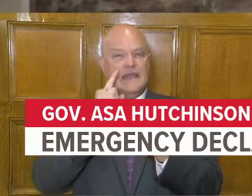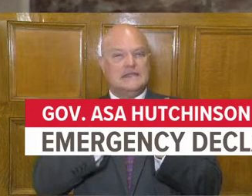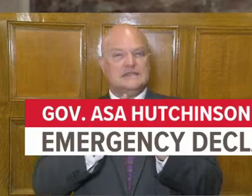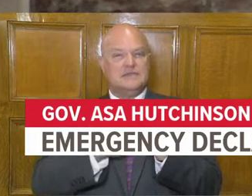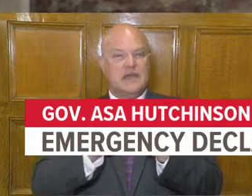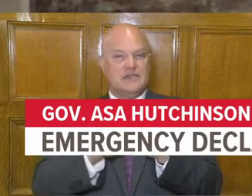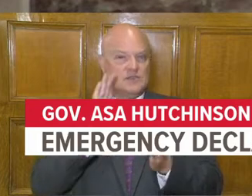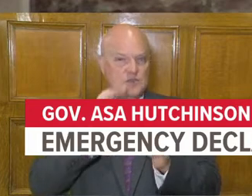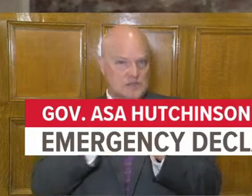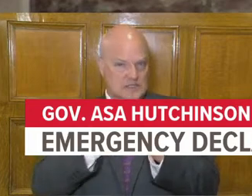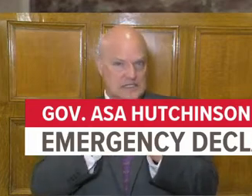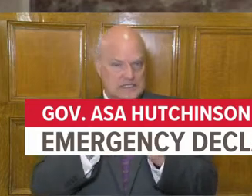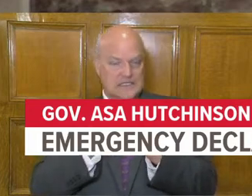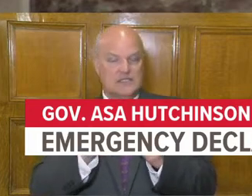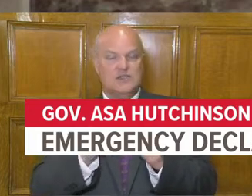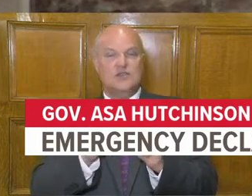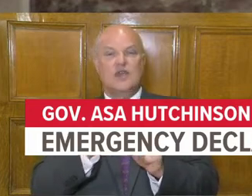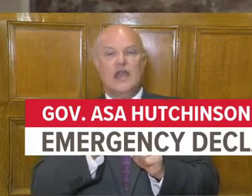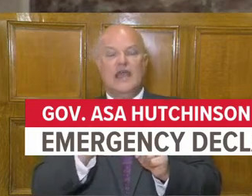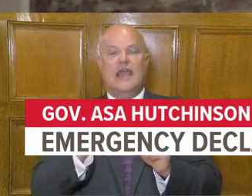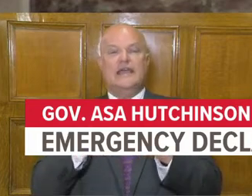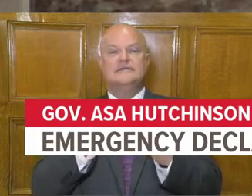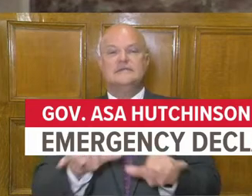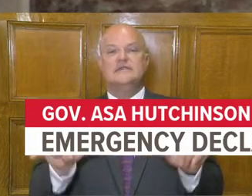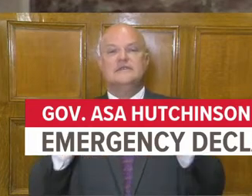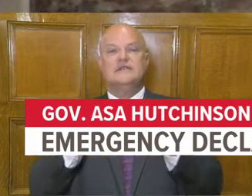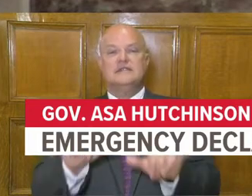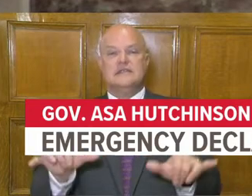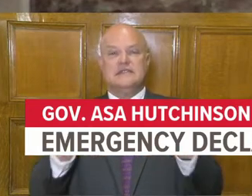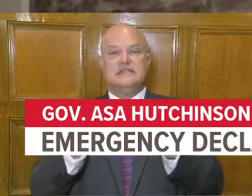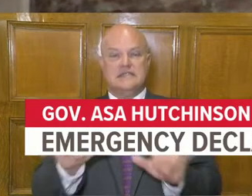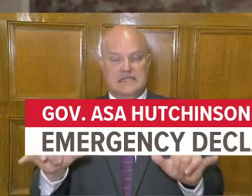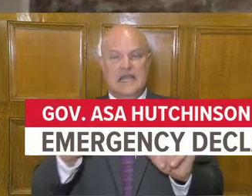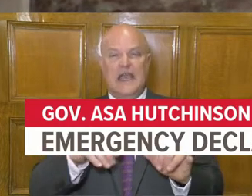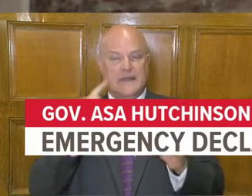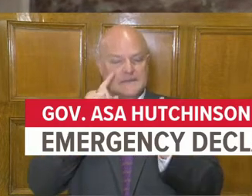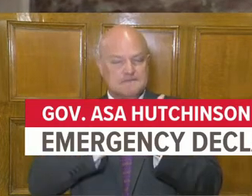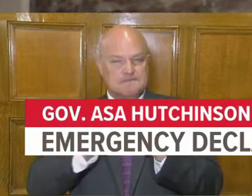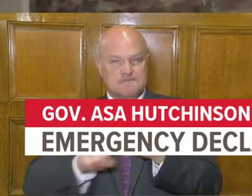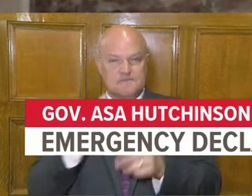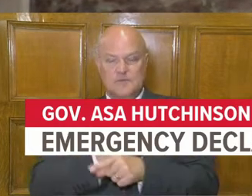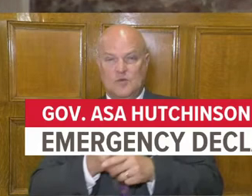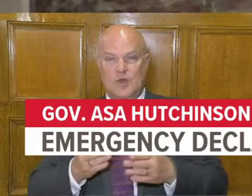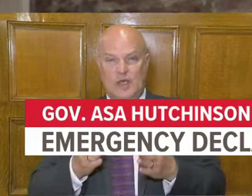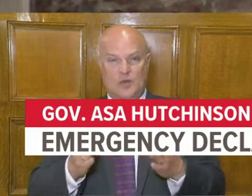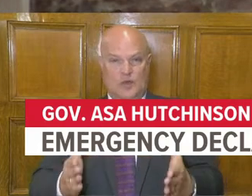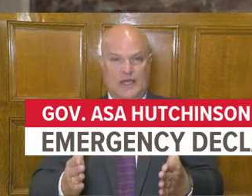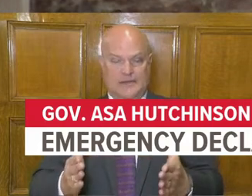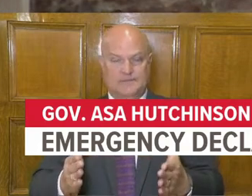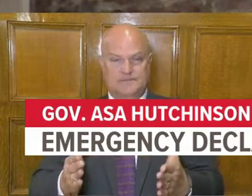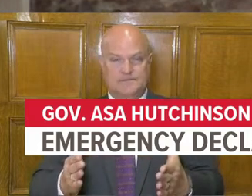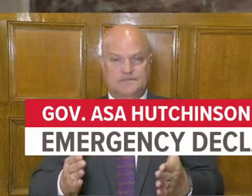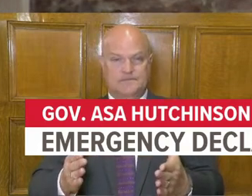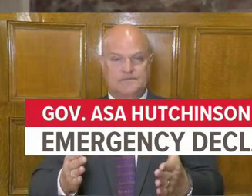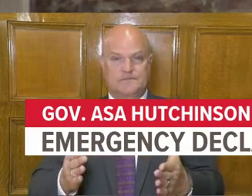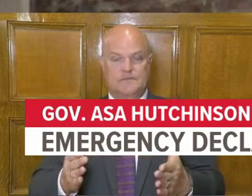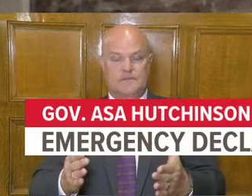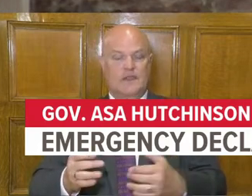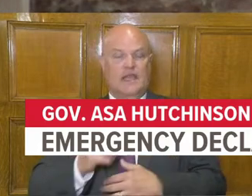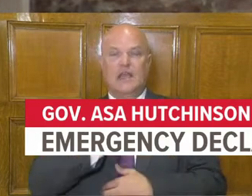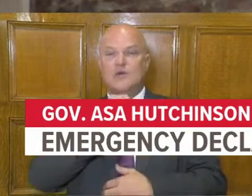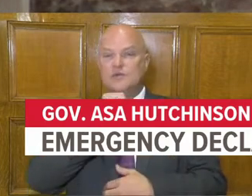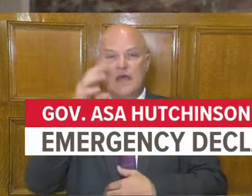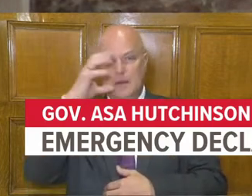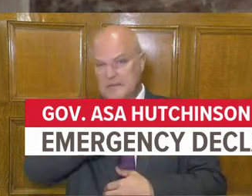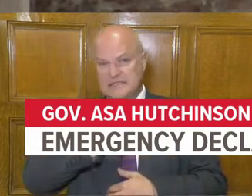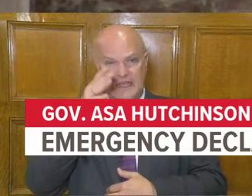inspections are redundant and that they're examined in the right way, and we will not miss